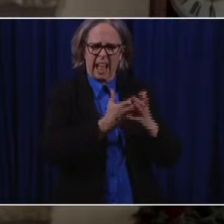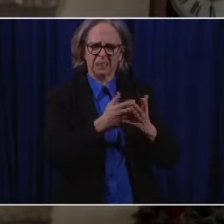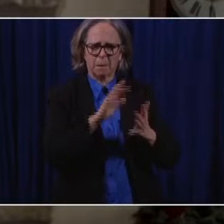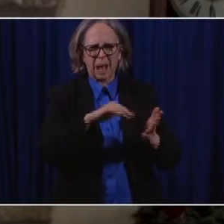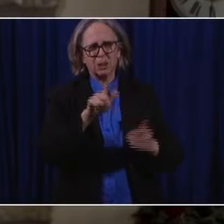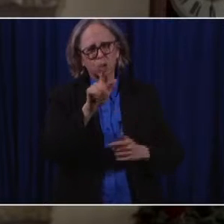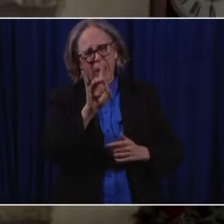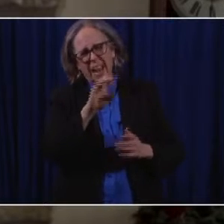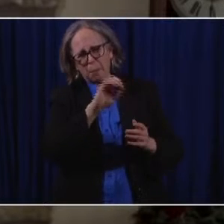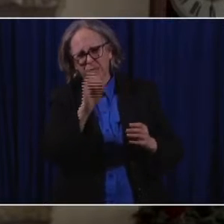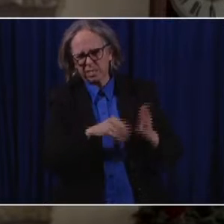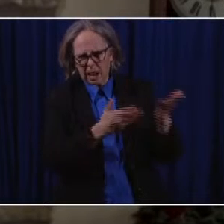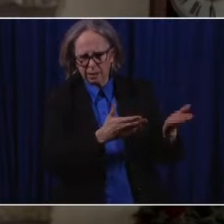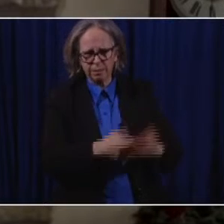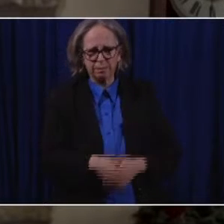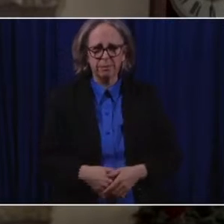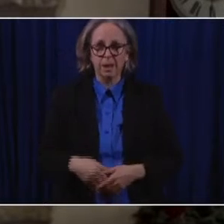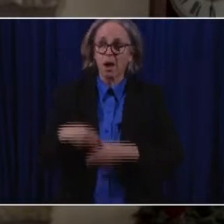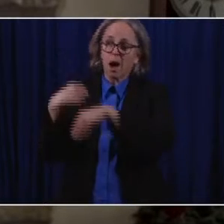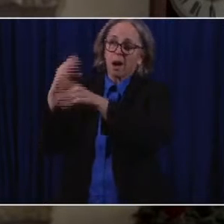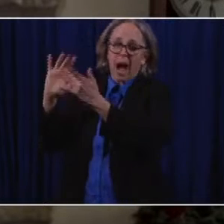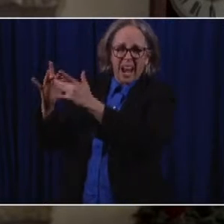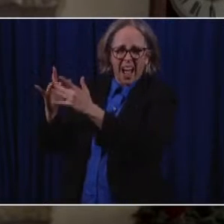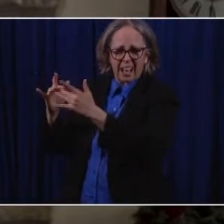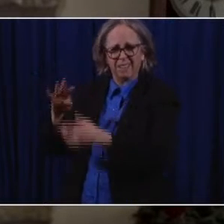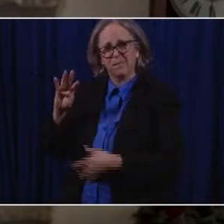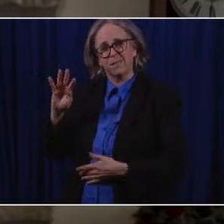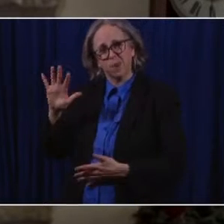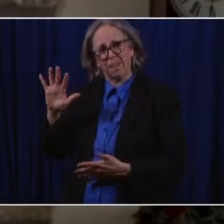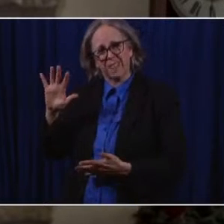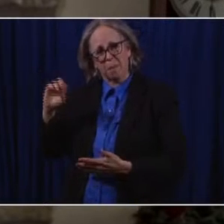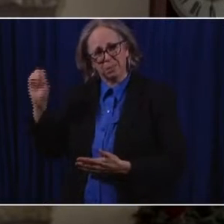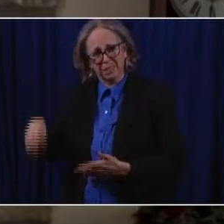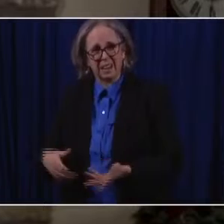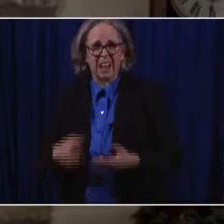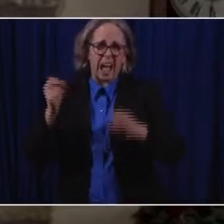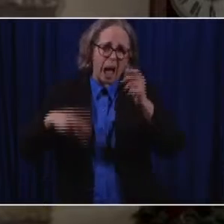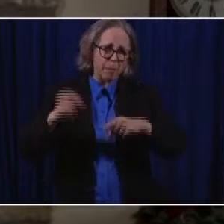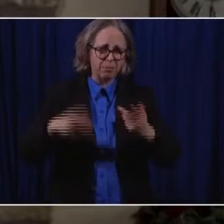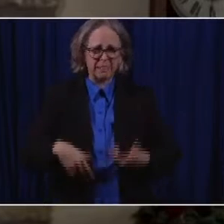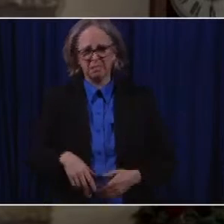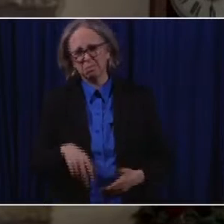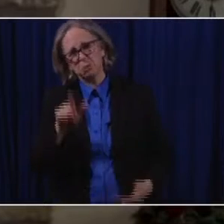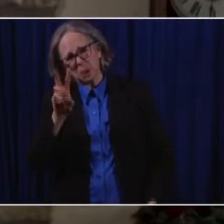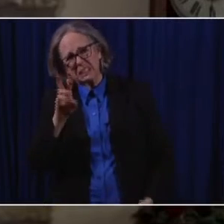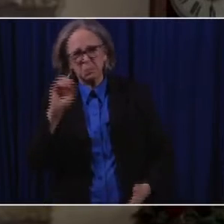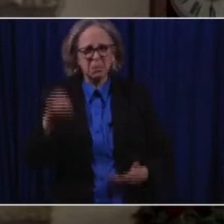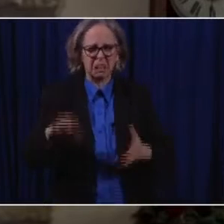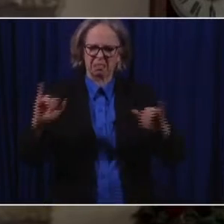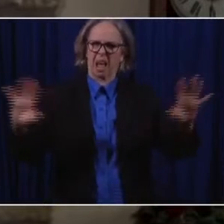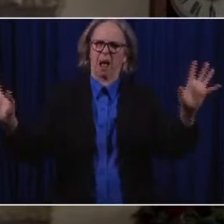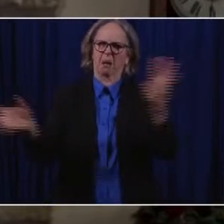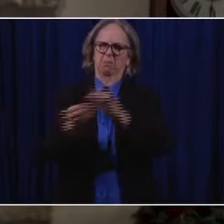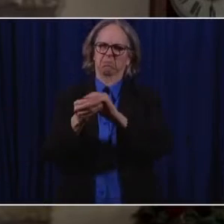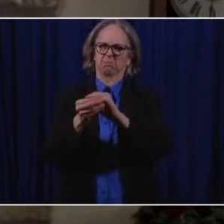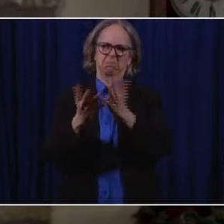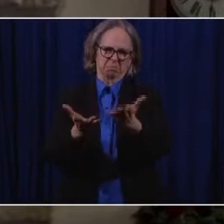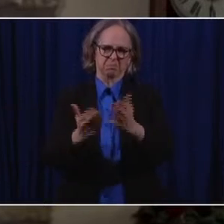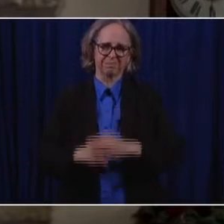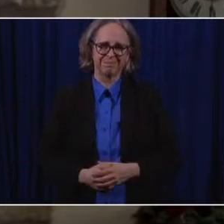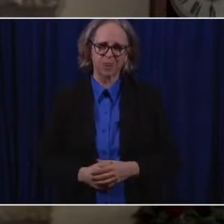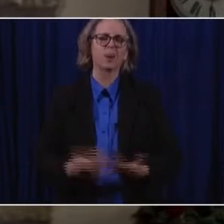Fully remote about 45%. Hybrid about 26%. So that's where we are today. We'll go to the next